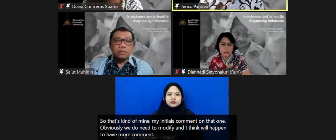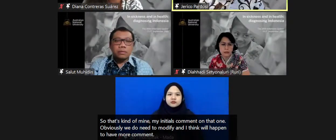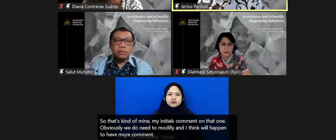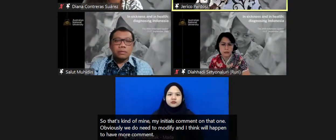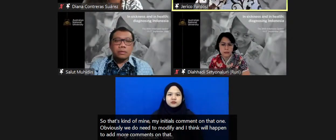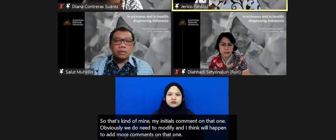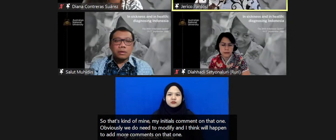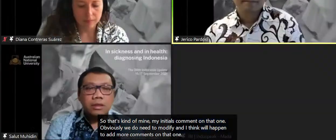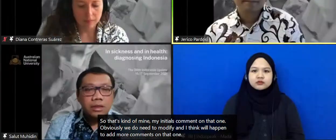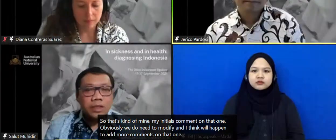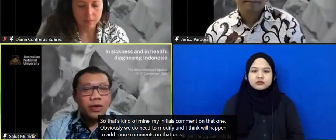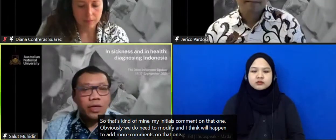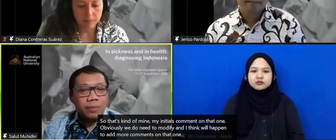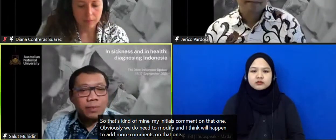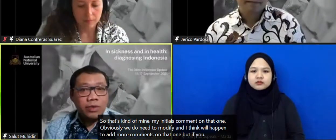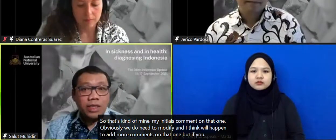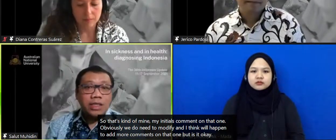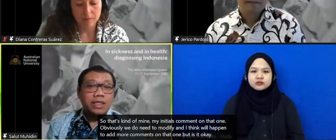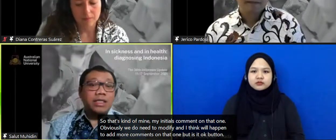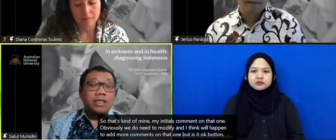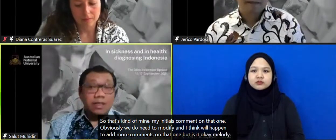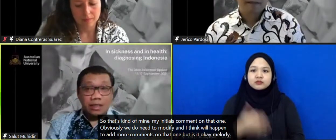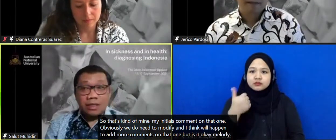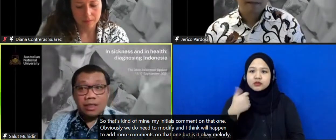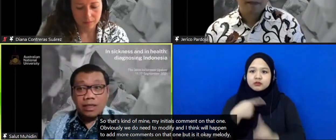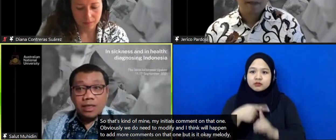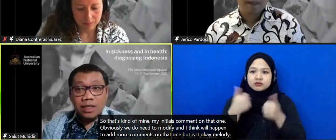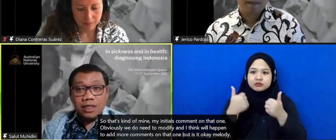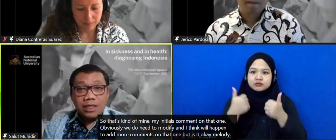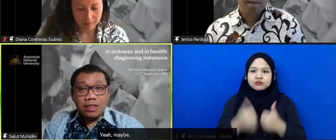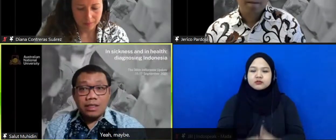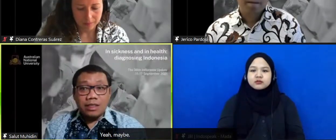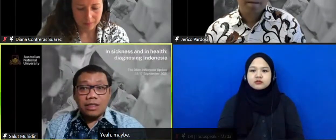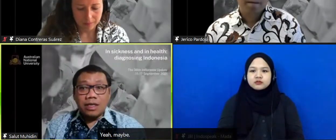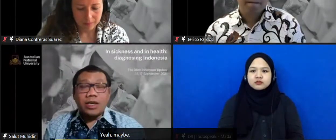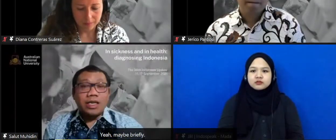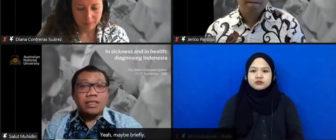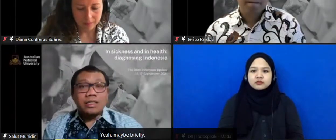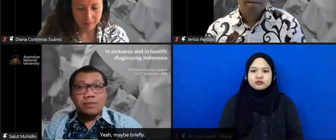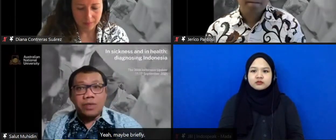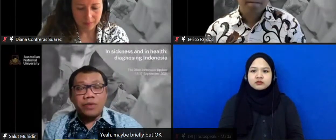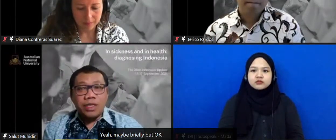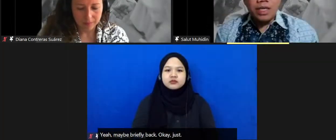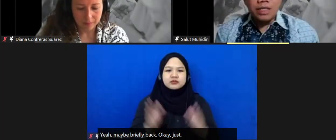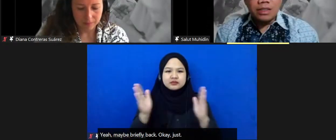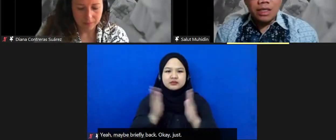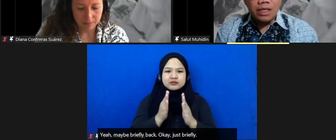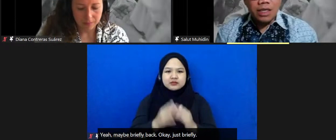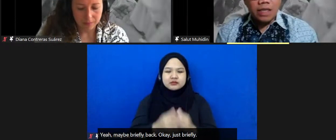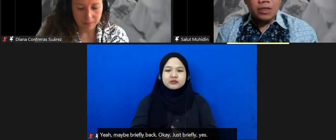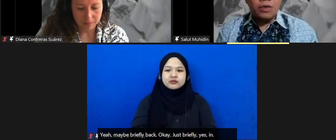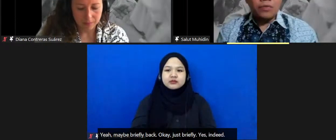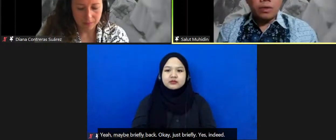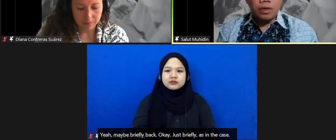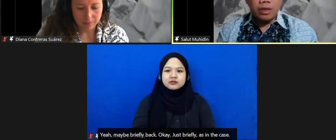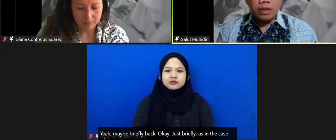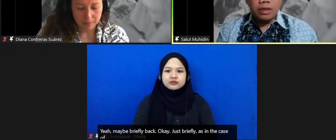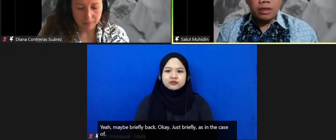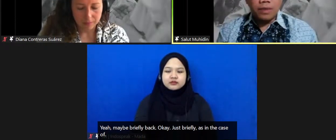Pak. Is it okay, Baruri? Yeah, maybe briefly, Pak. Okay, just briefly. Yes, in the case